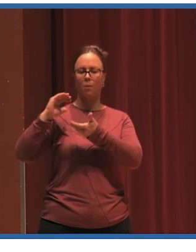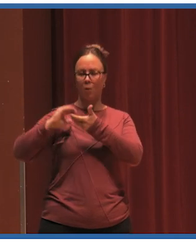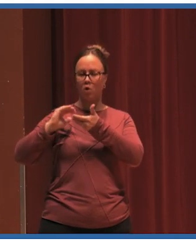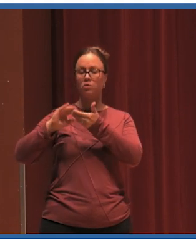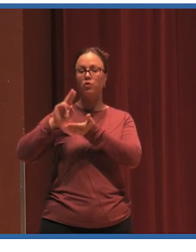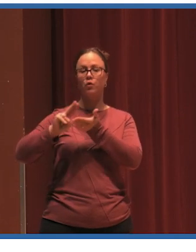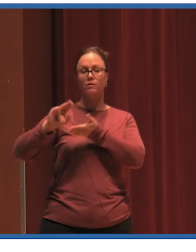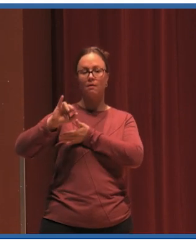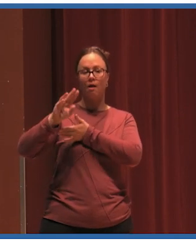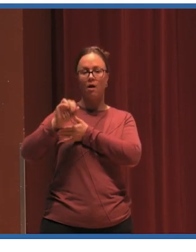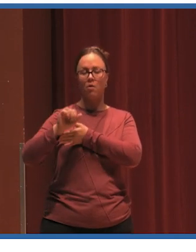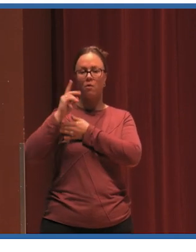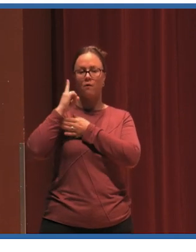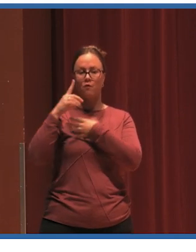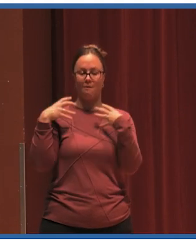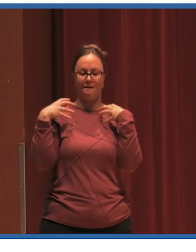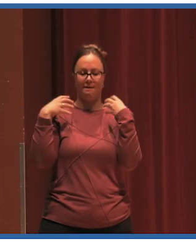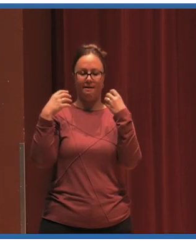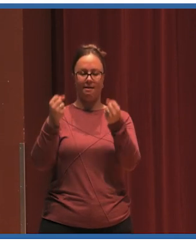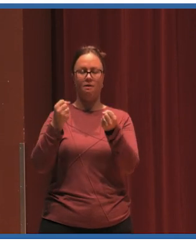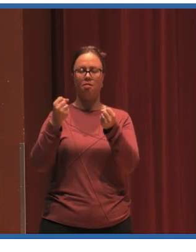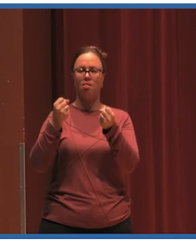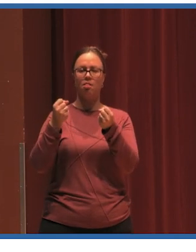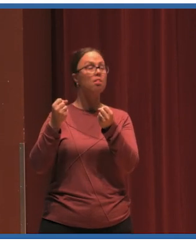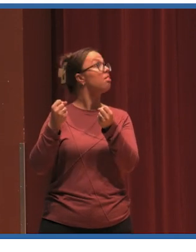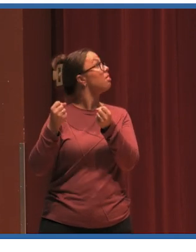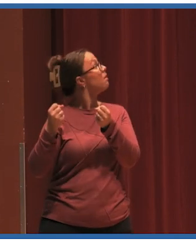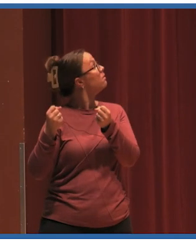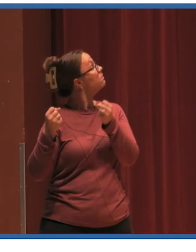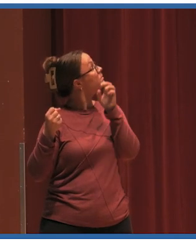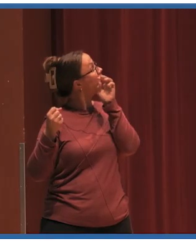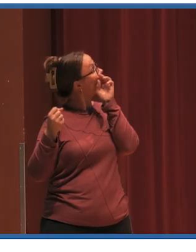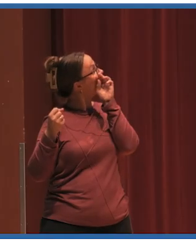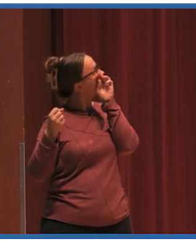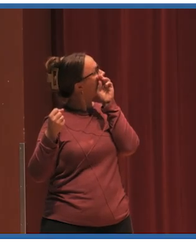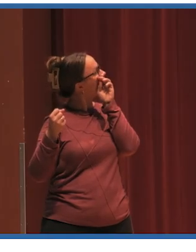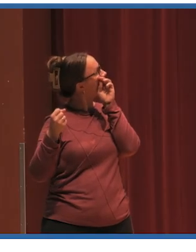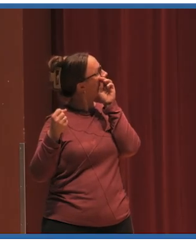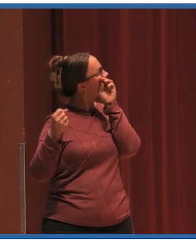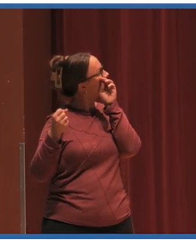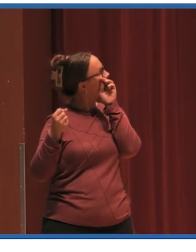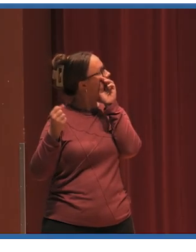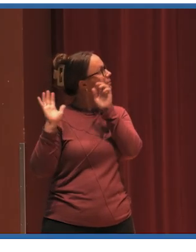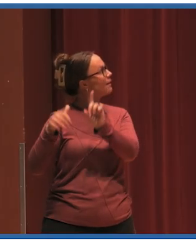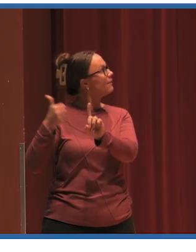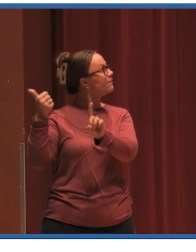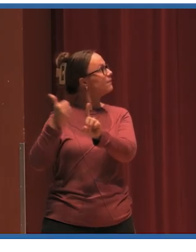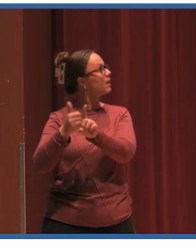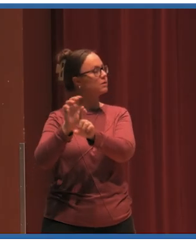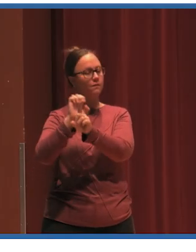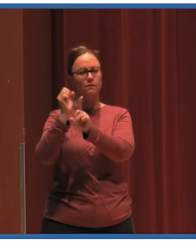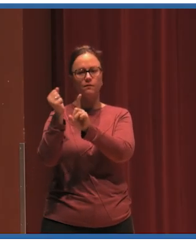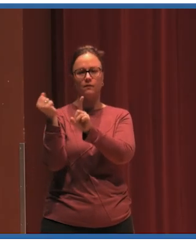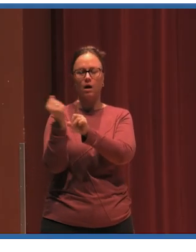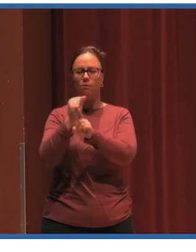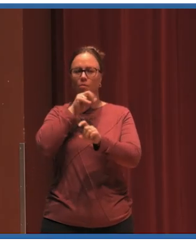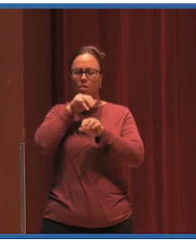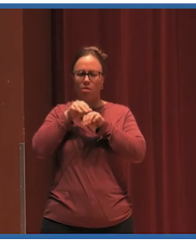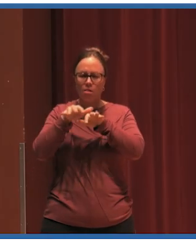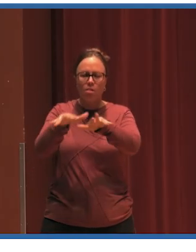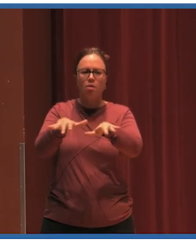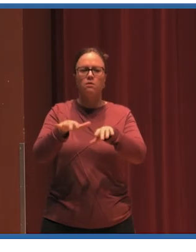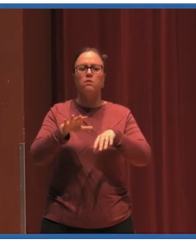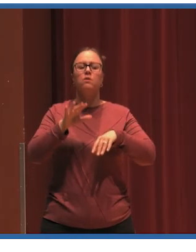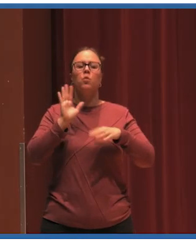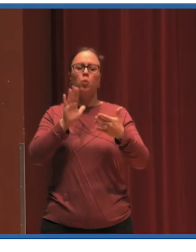Iowa Center for Health Effects of Environmental Contamination are a great resource. They support and conduct research to identify, measure, and study adverse health